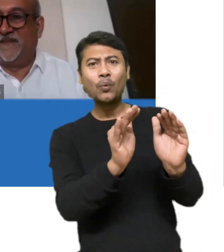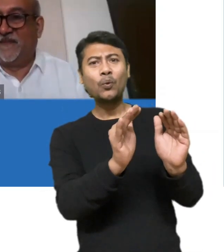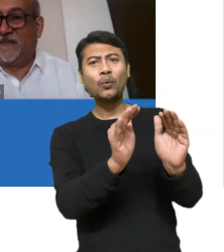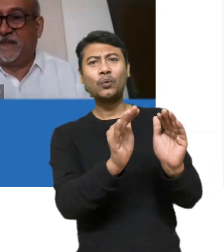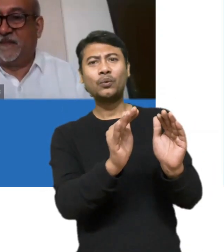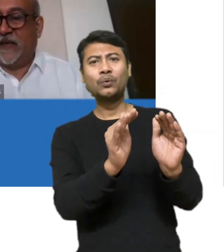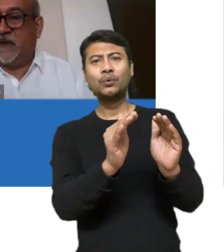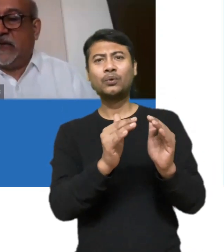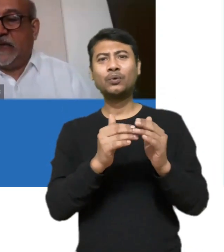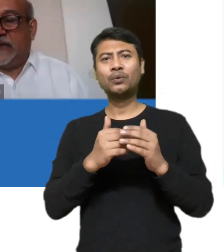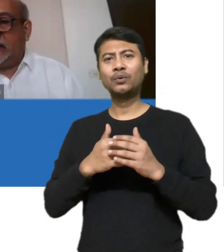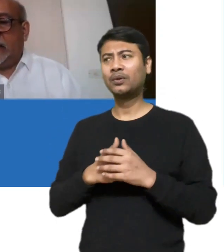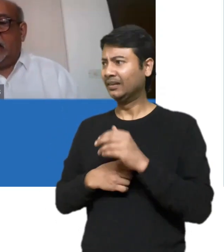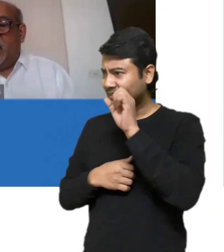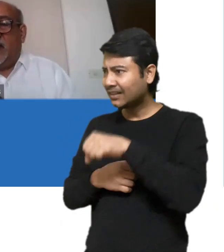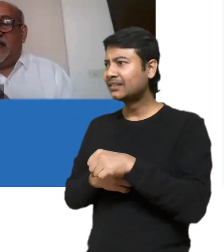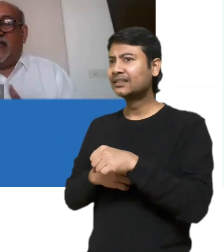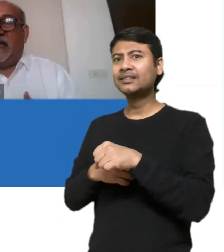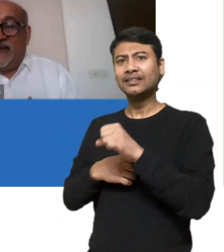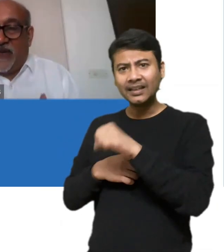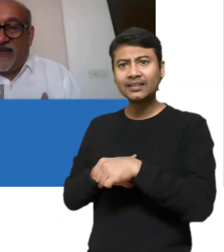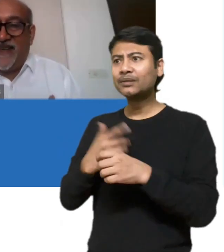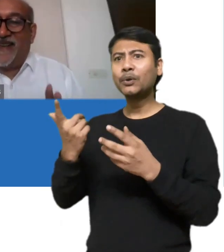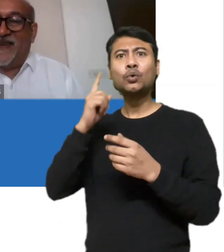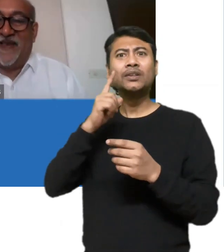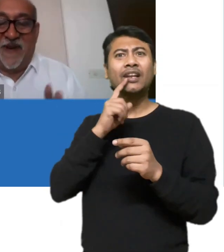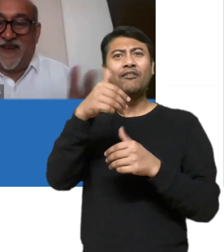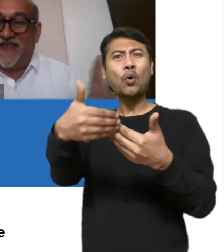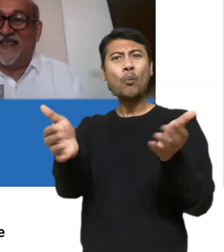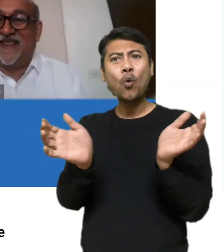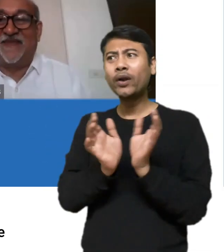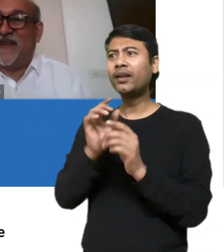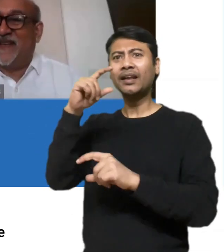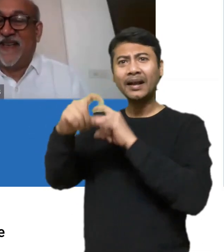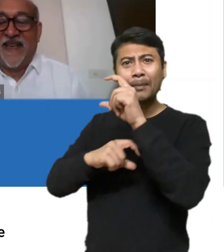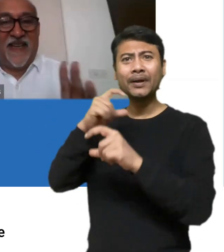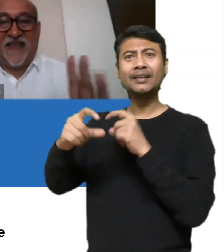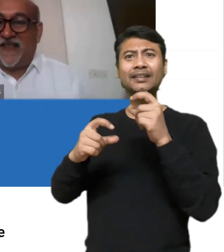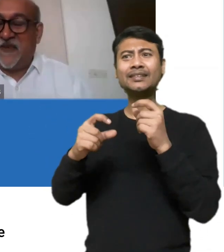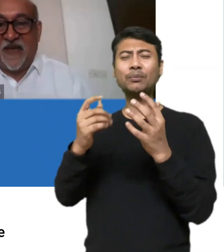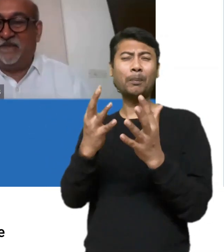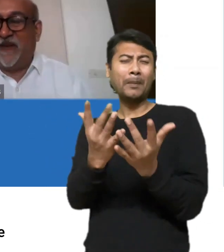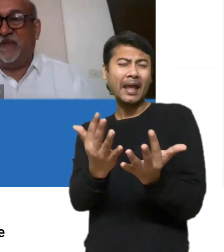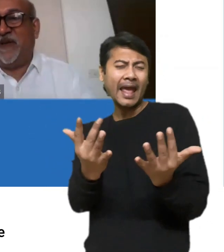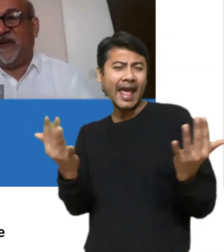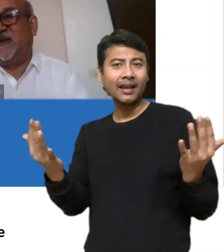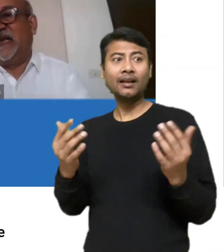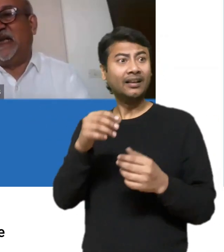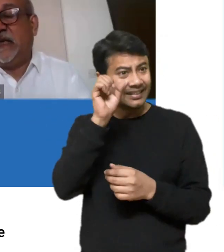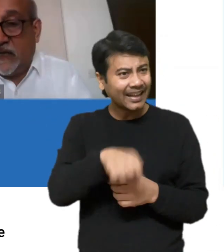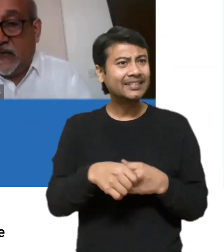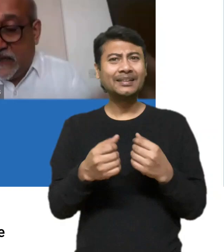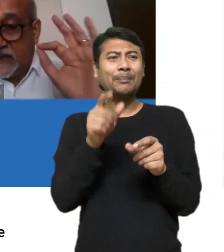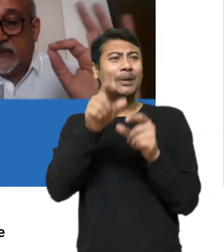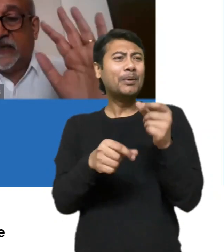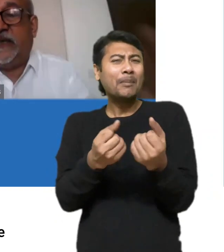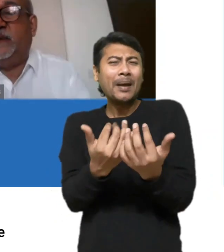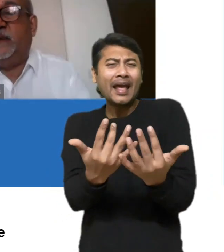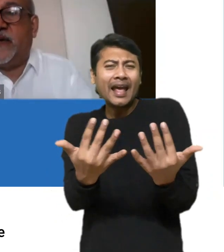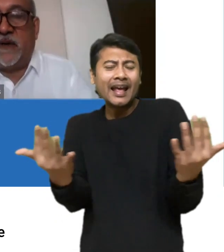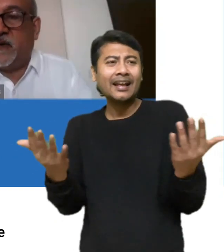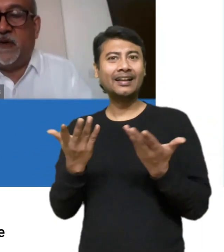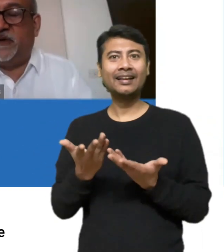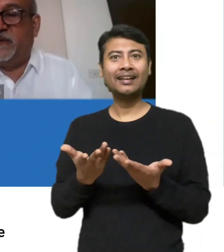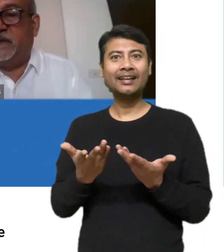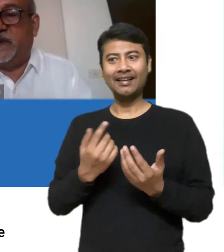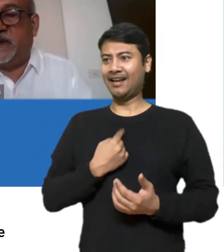them. Yeah, because It's market is big. the market is big. There are so many people out there. It literally,